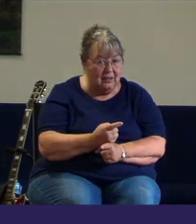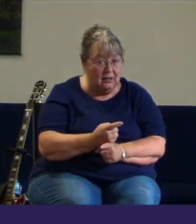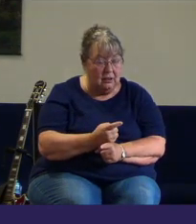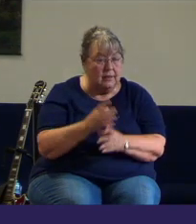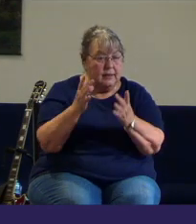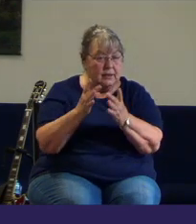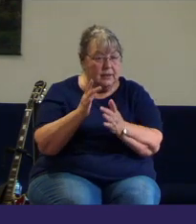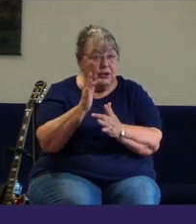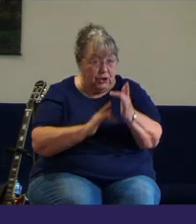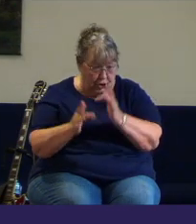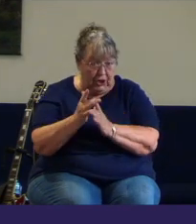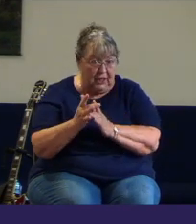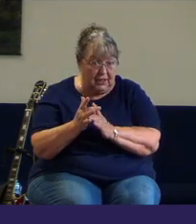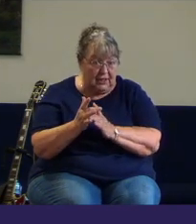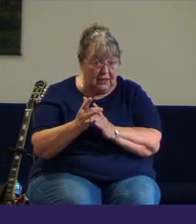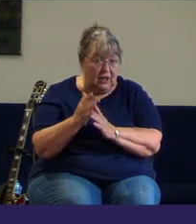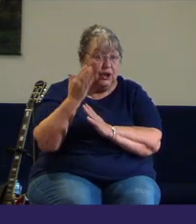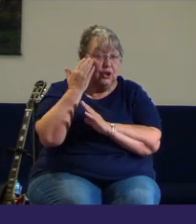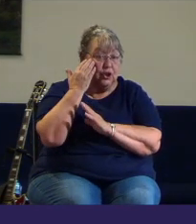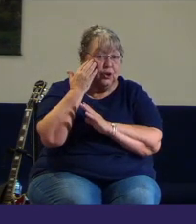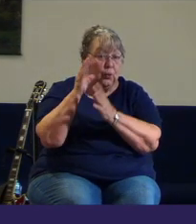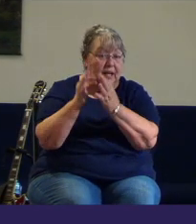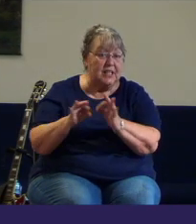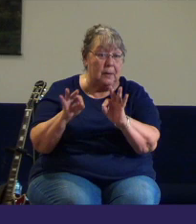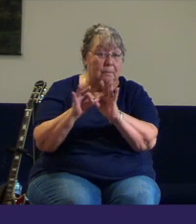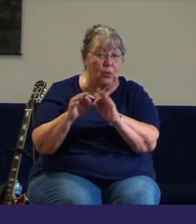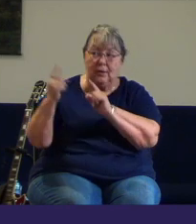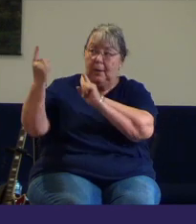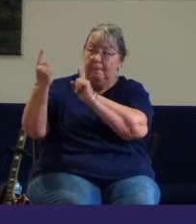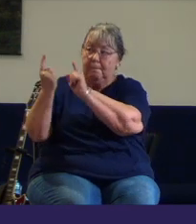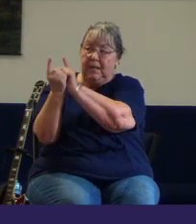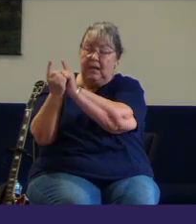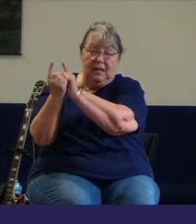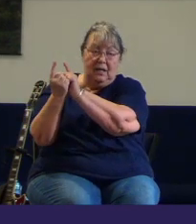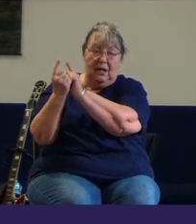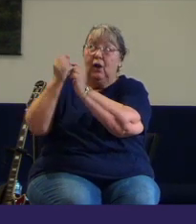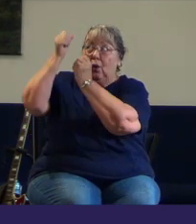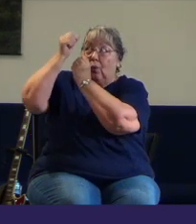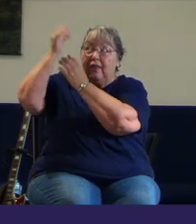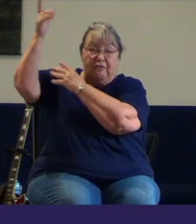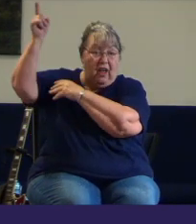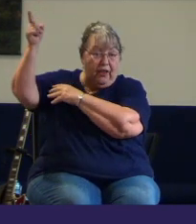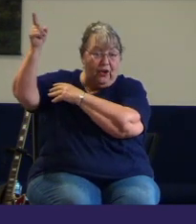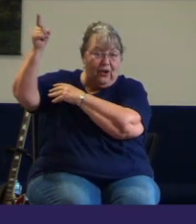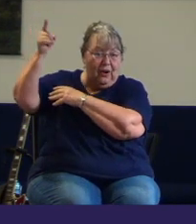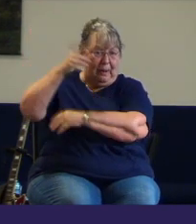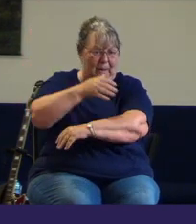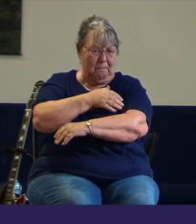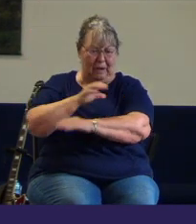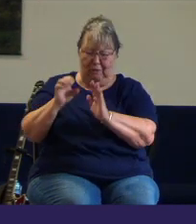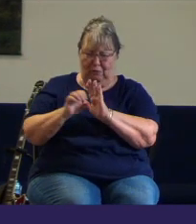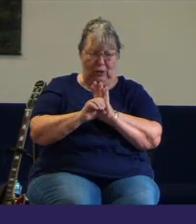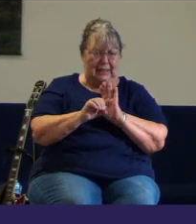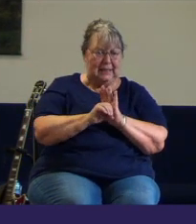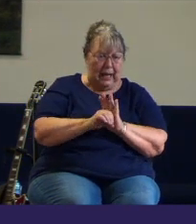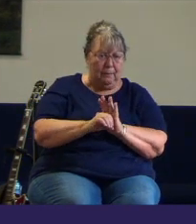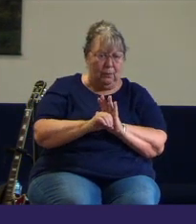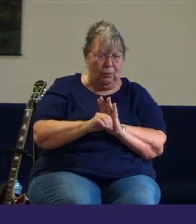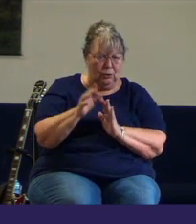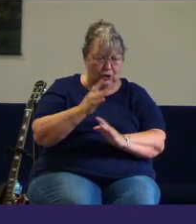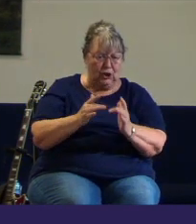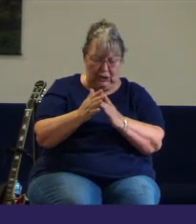Father as he started his day, how much more is that for? What a powerful example Jesus left for us.